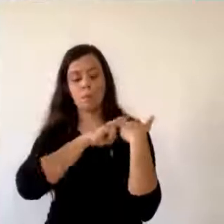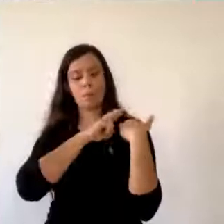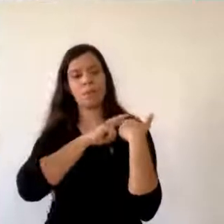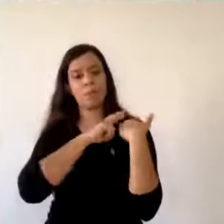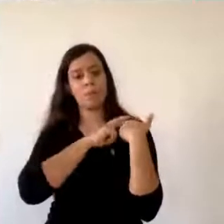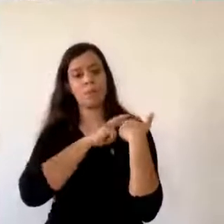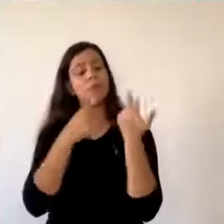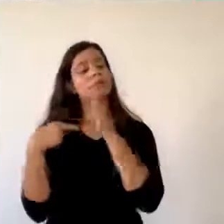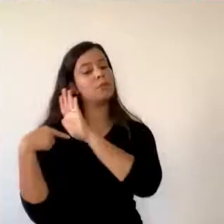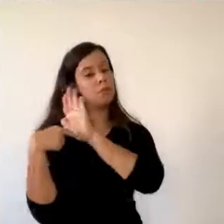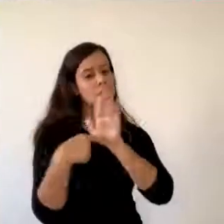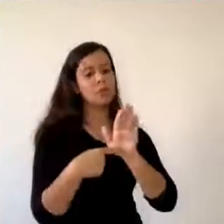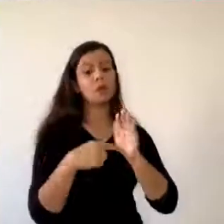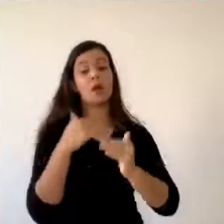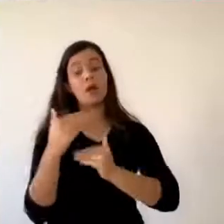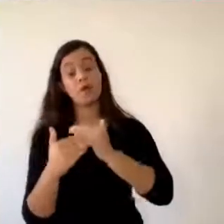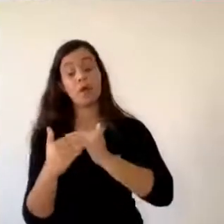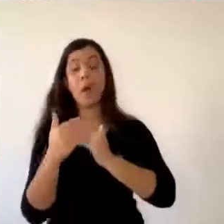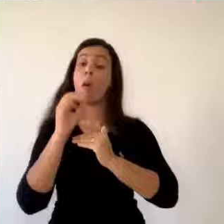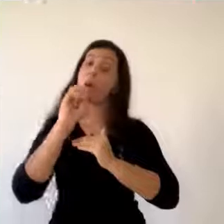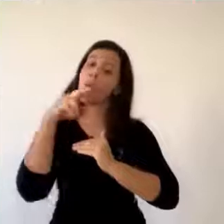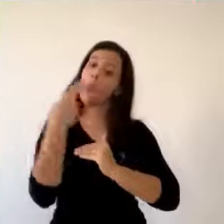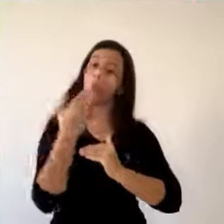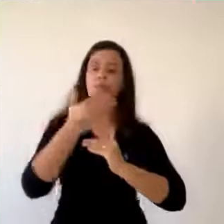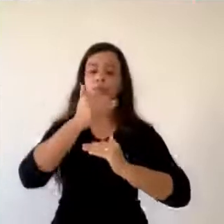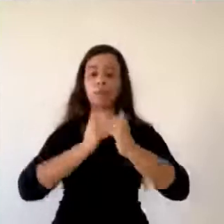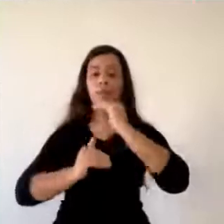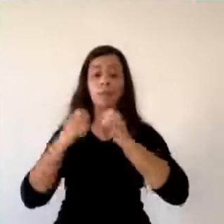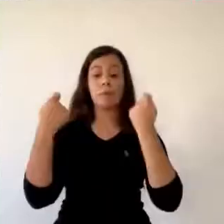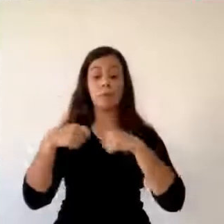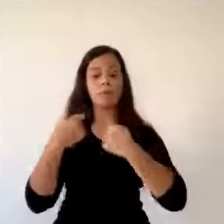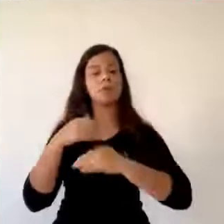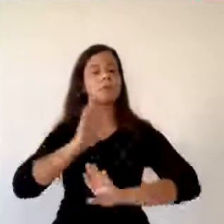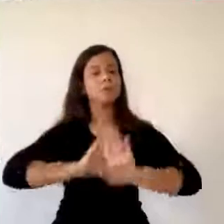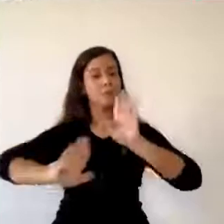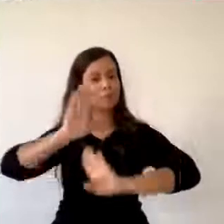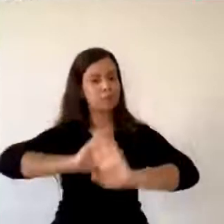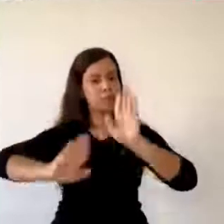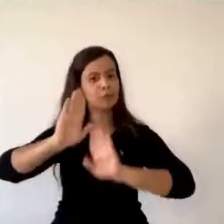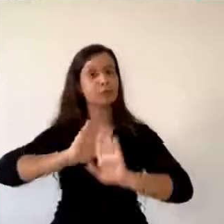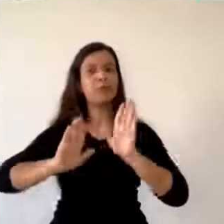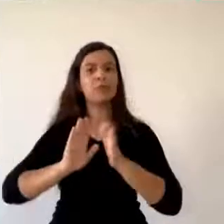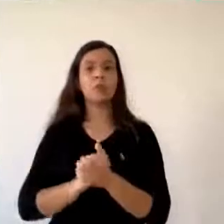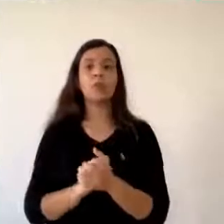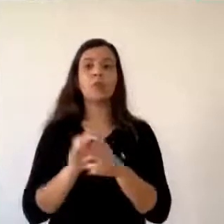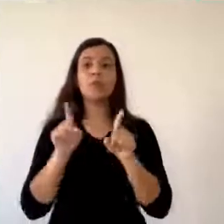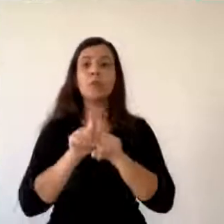So this is these are tools to help advance